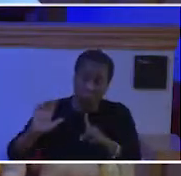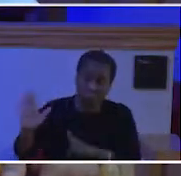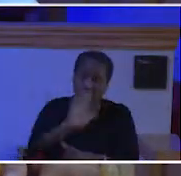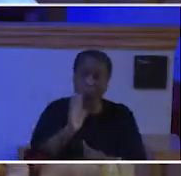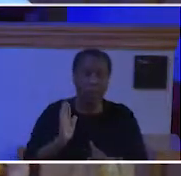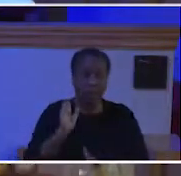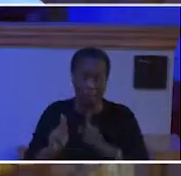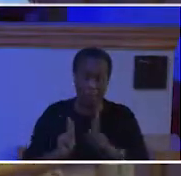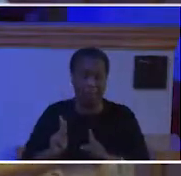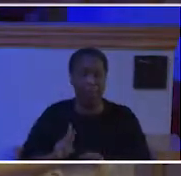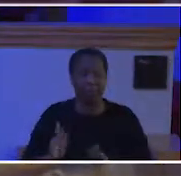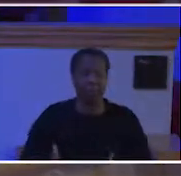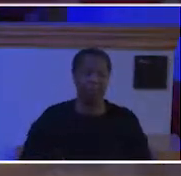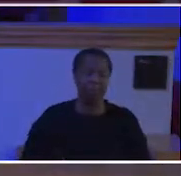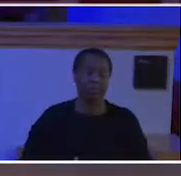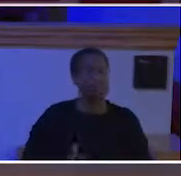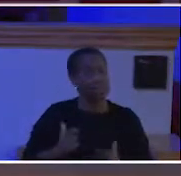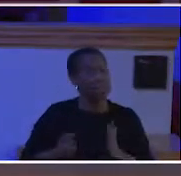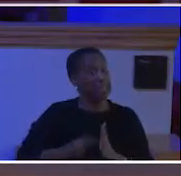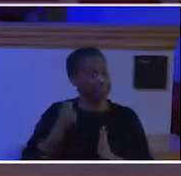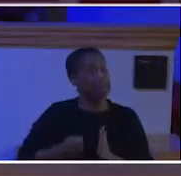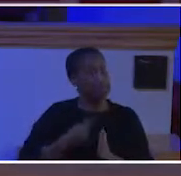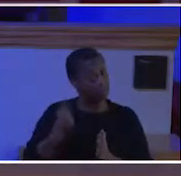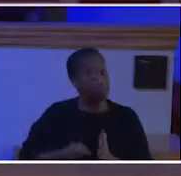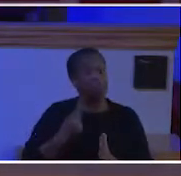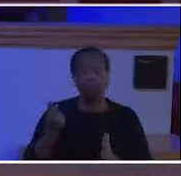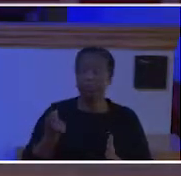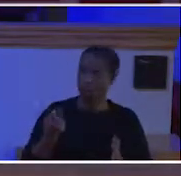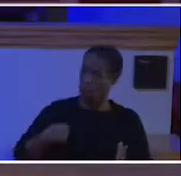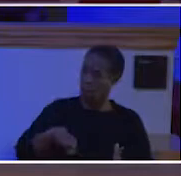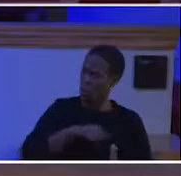people. And there are times when your